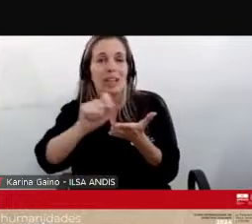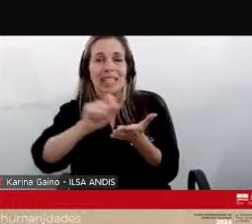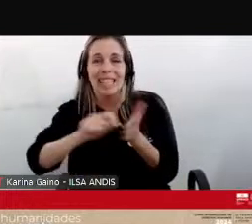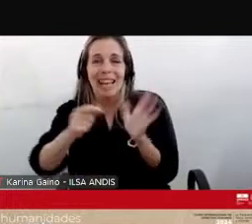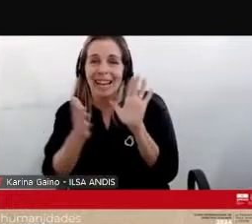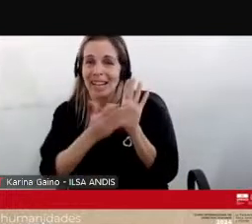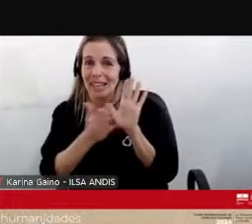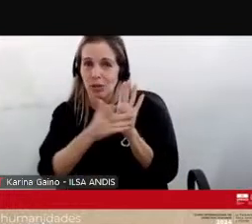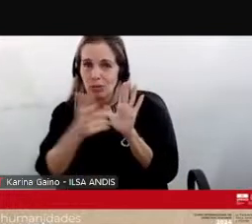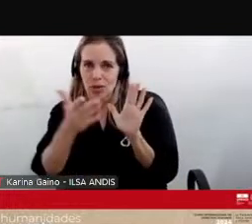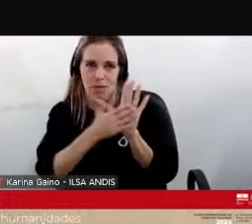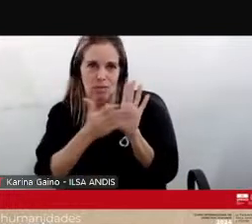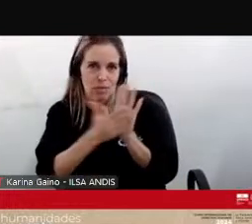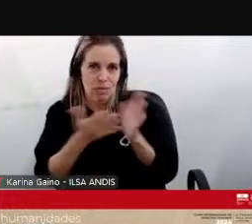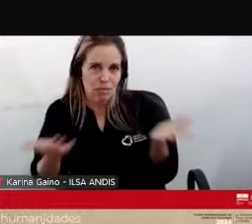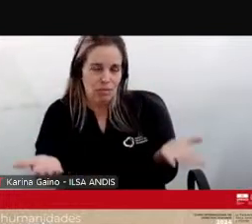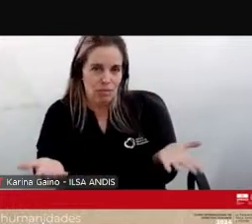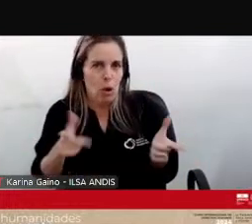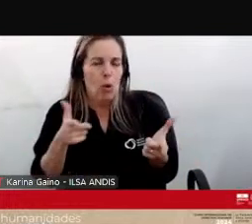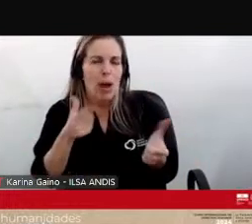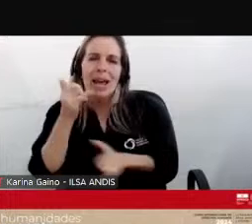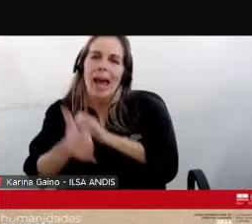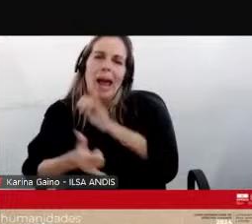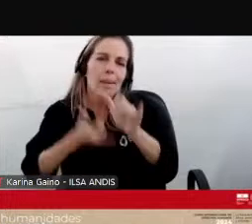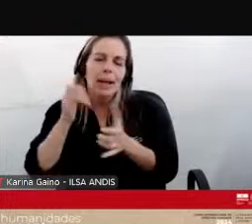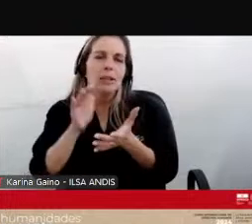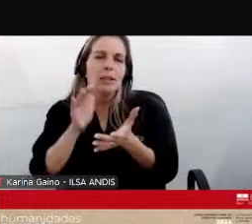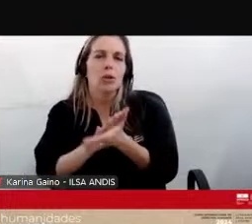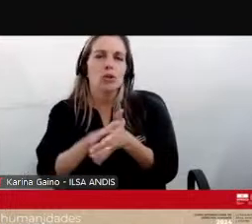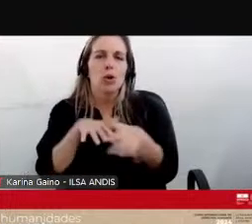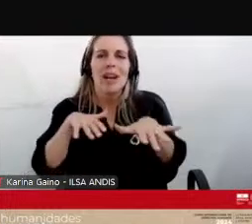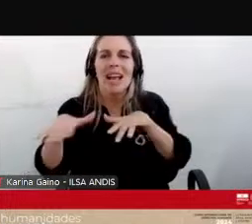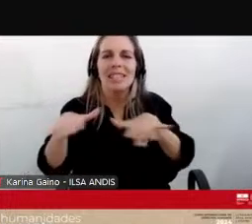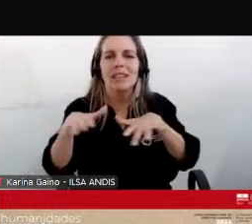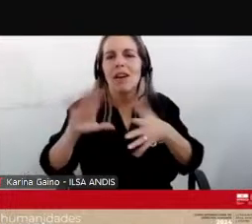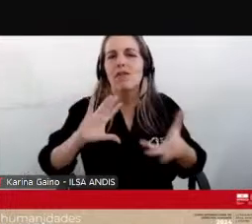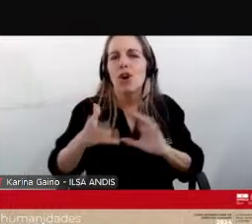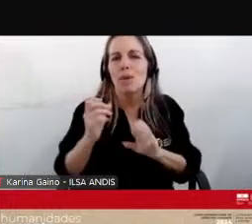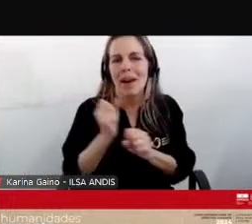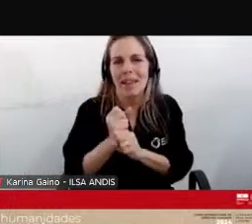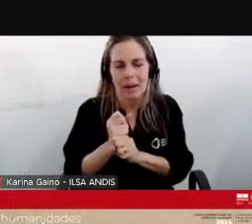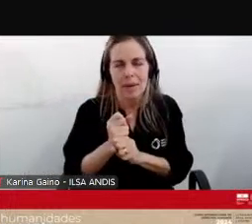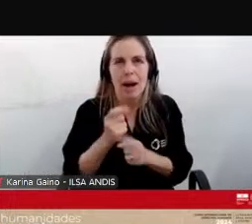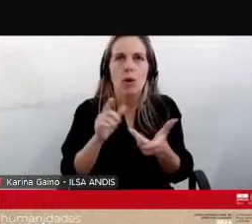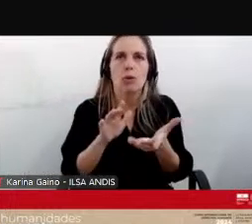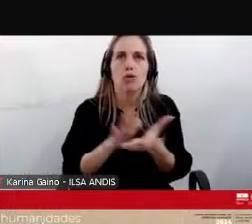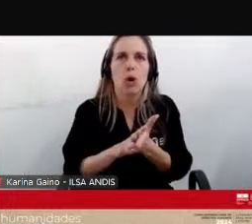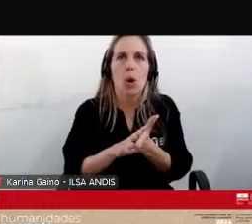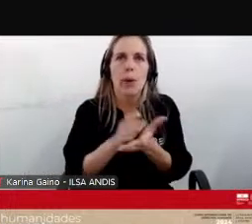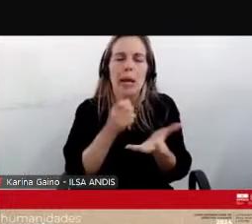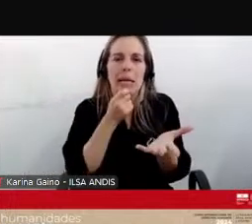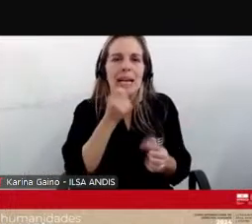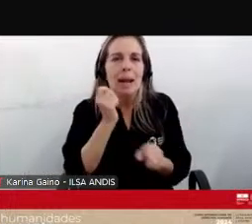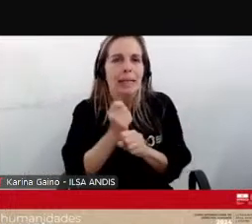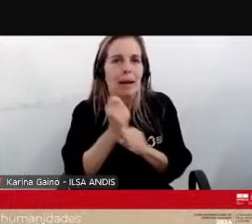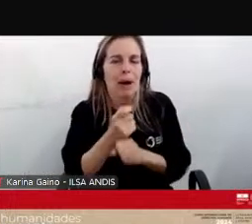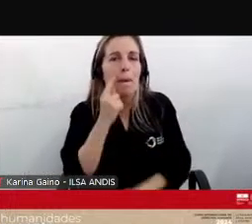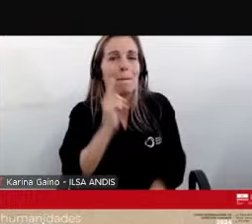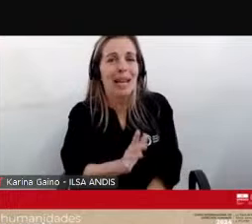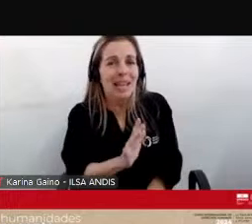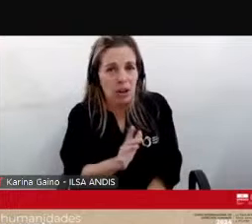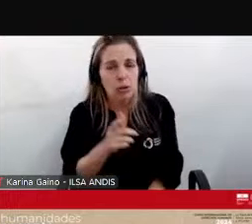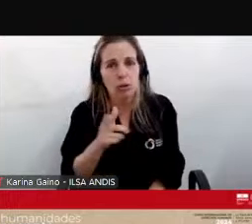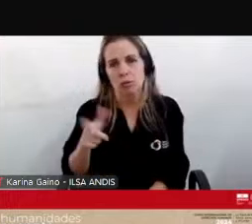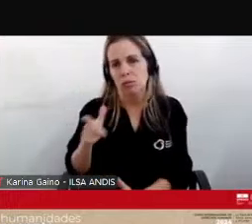work will be, and what the risks will be. So often there's no consent, and workers are not provided with personal